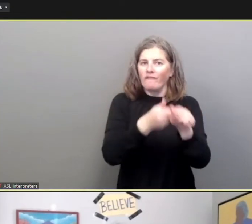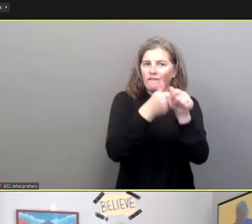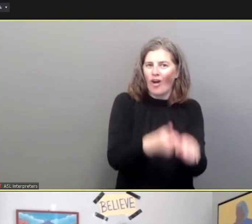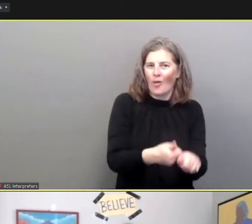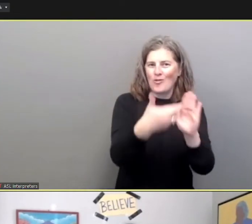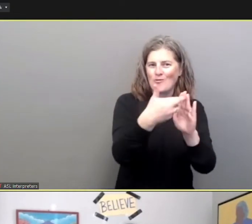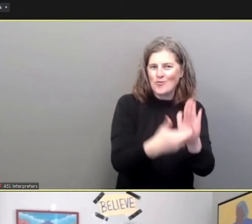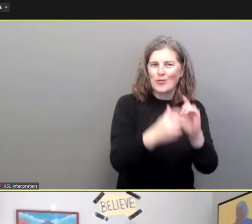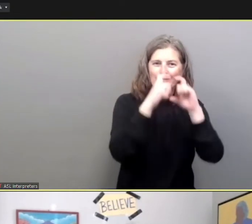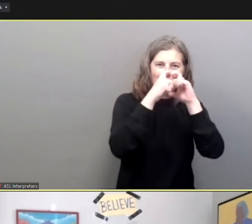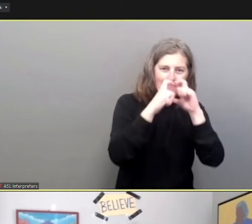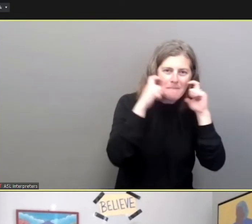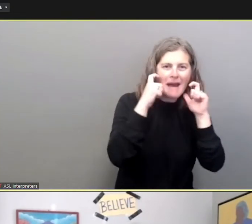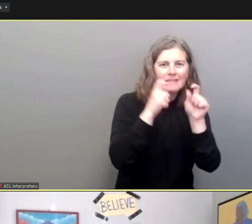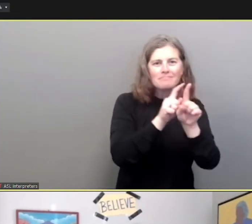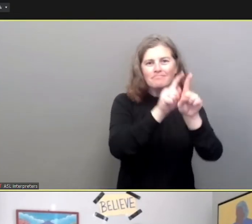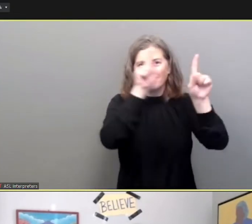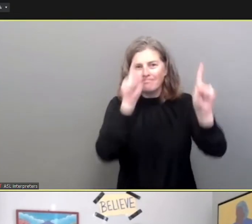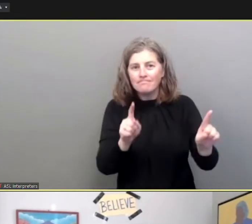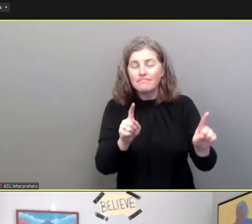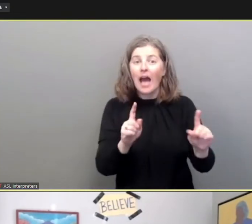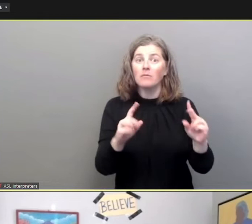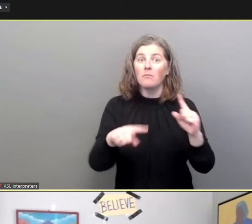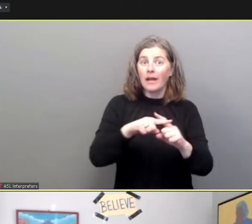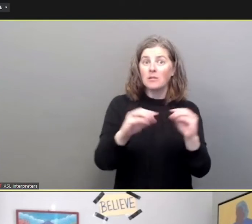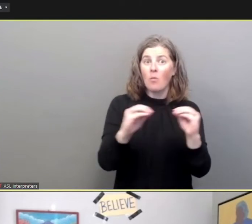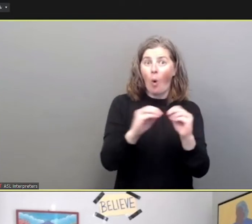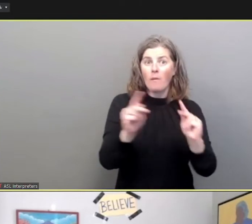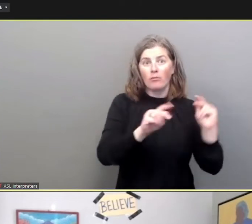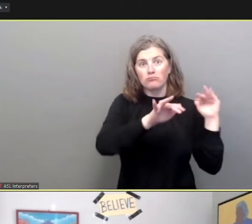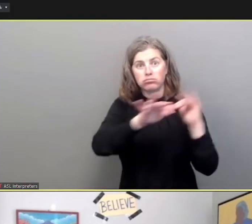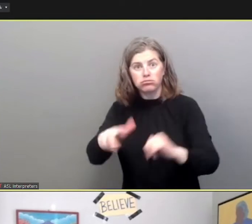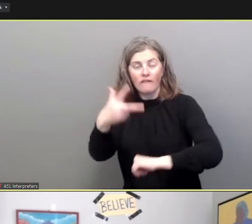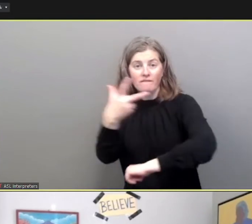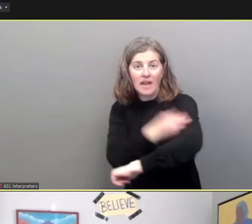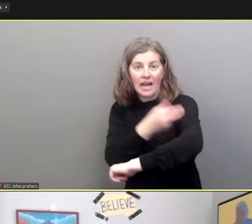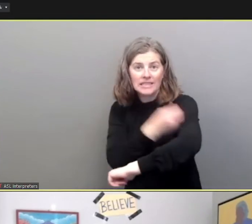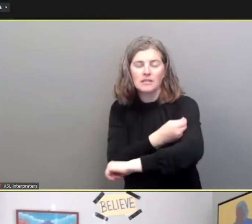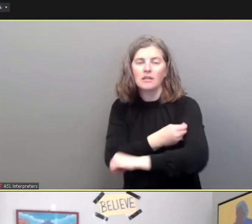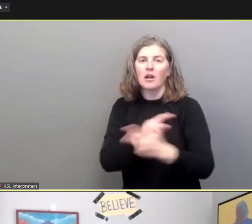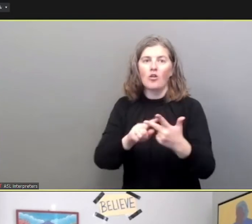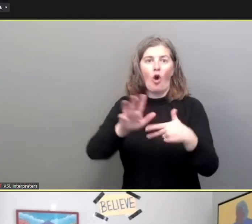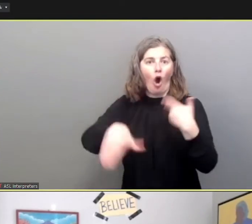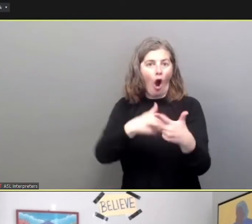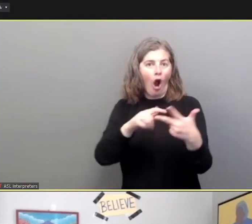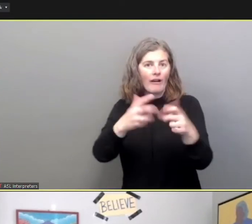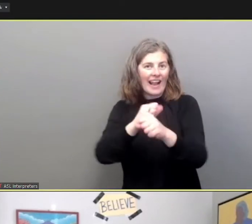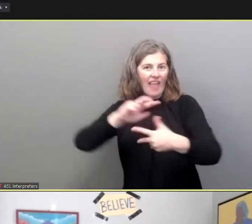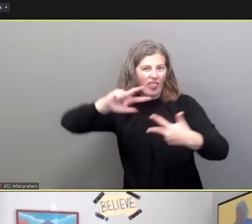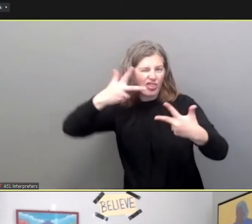and more people getting vaccinated and everyone getting a booster and a resultant decline in